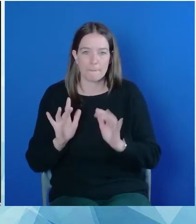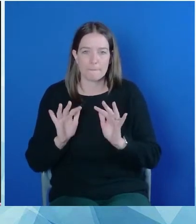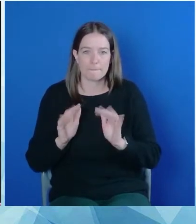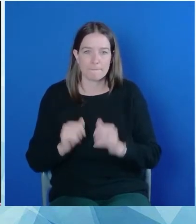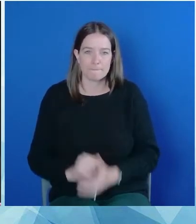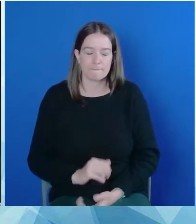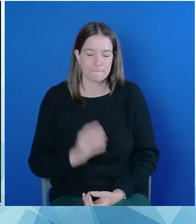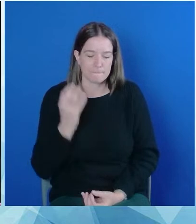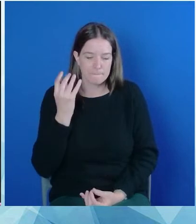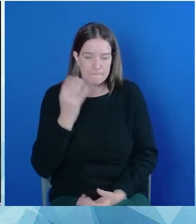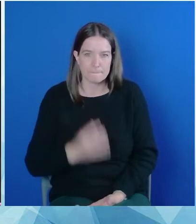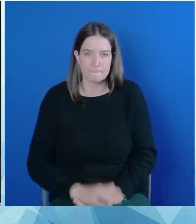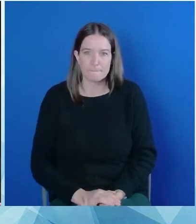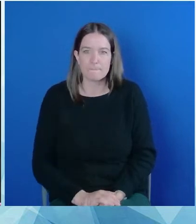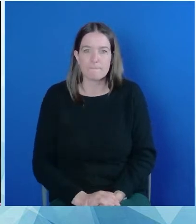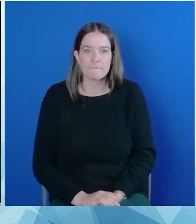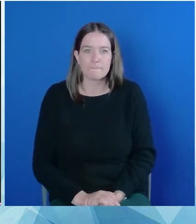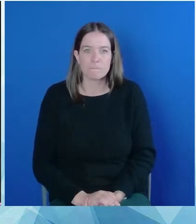hang on.